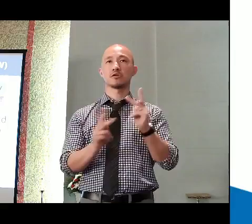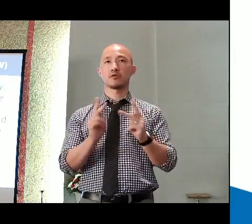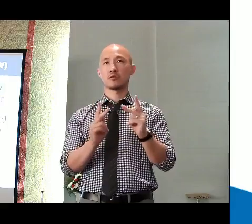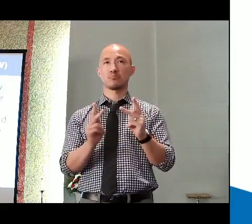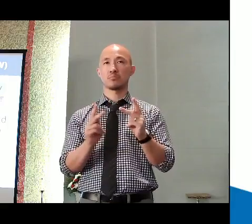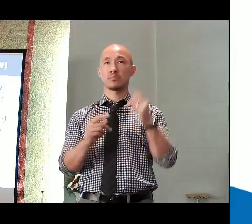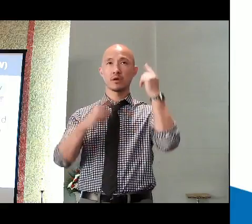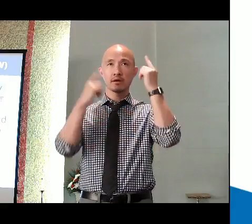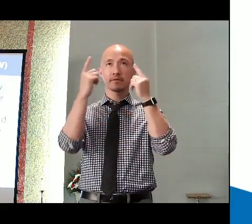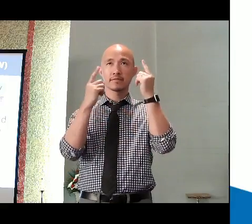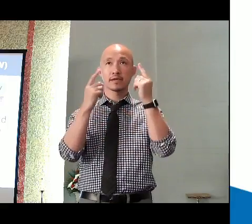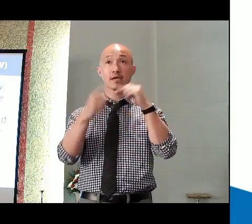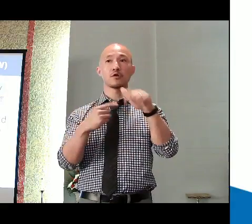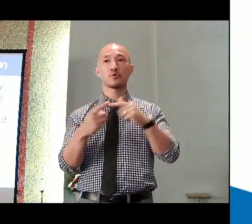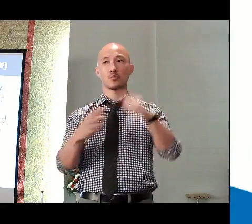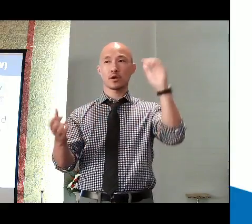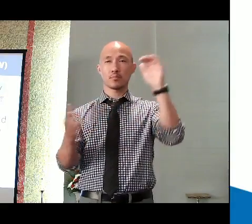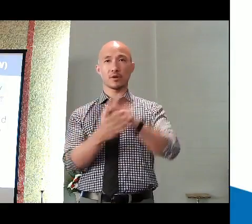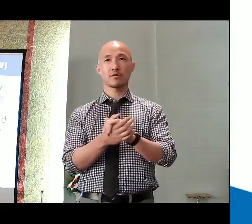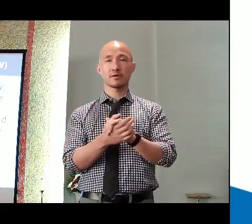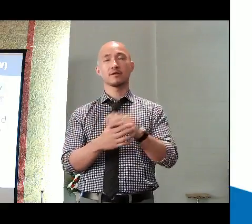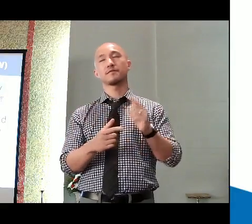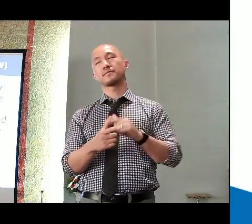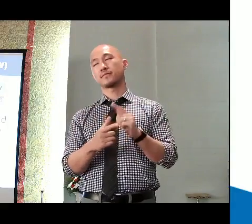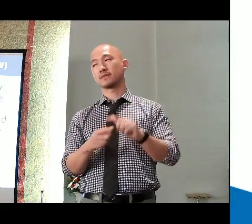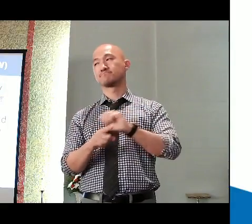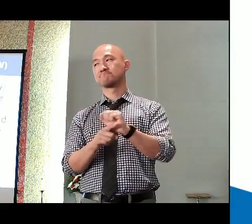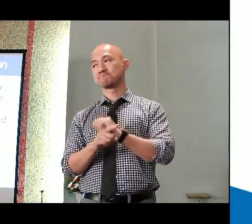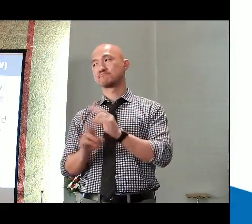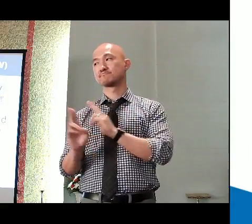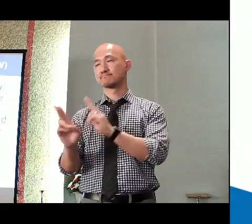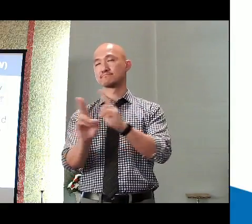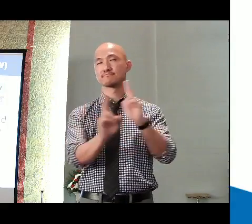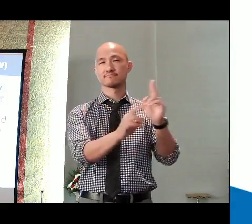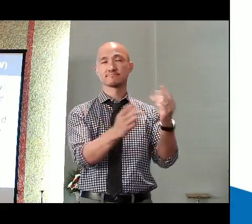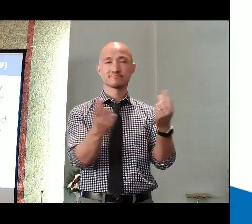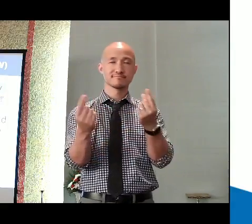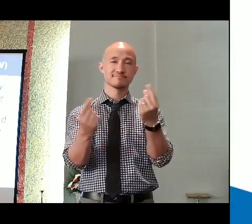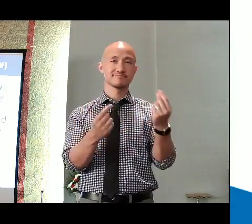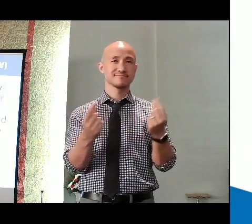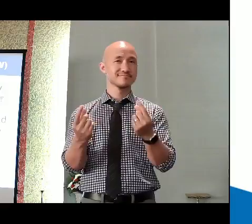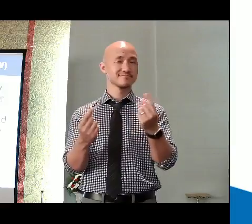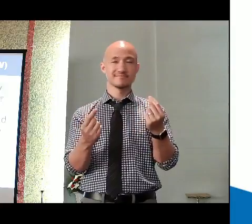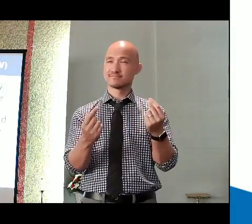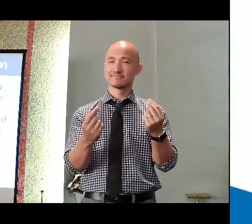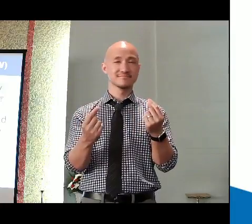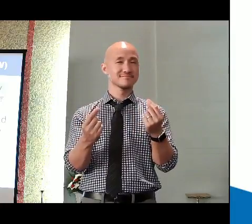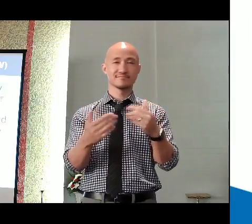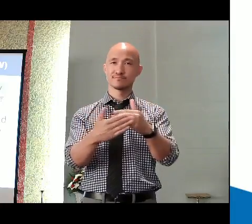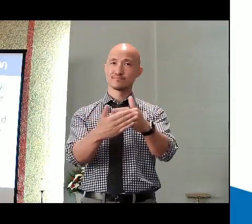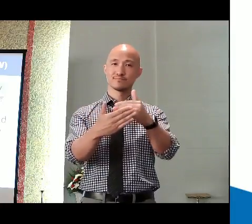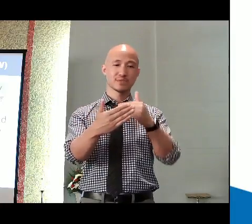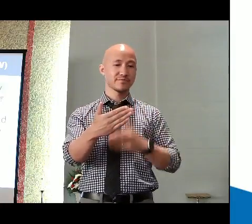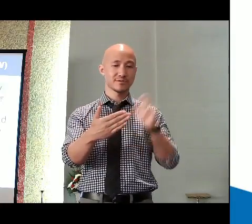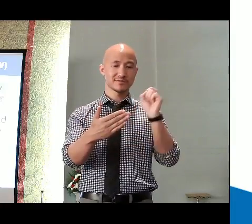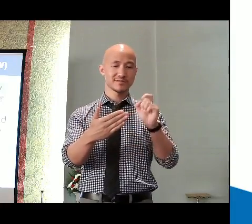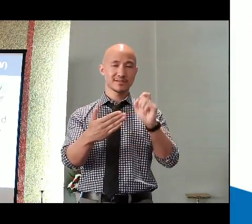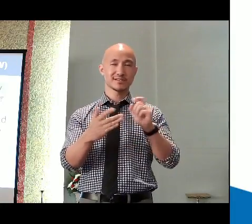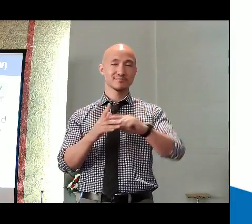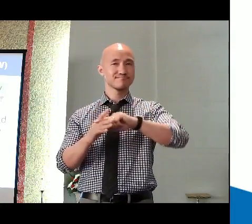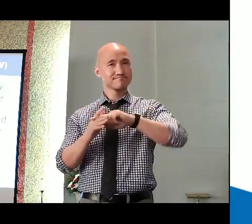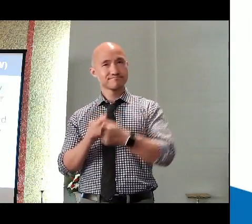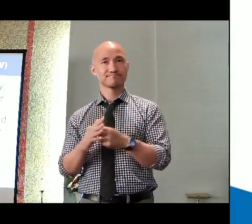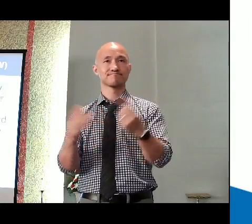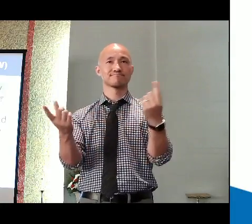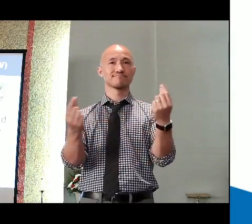and honorable things. No, it's before you get there. You establish the foundation of headship before